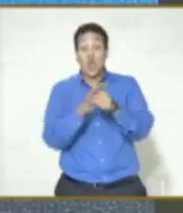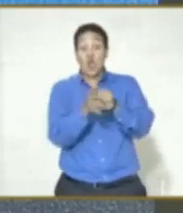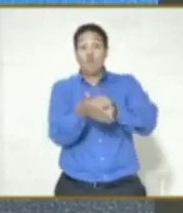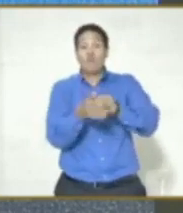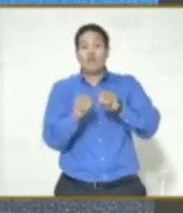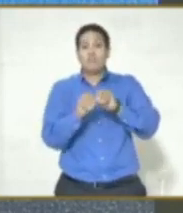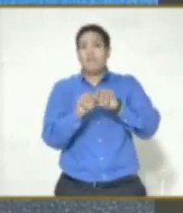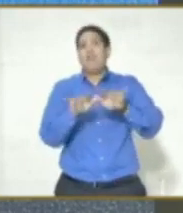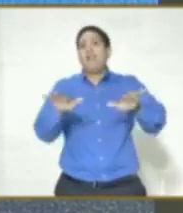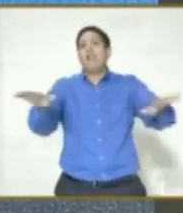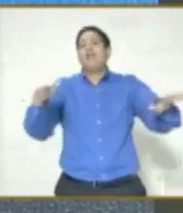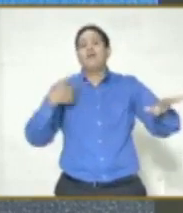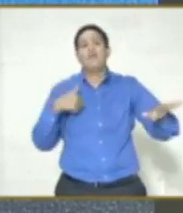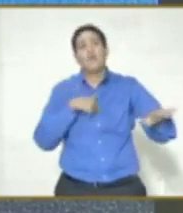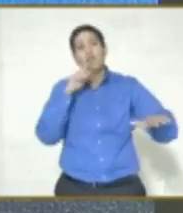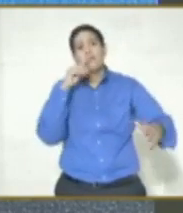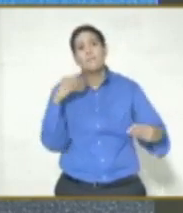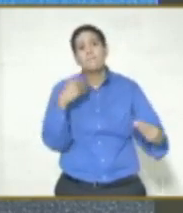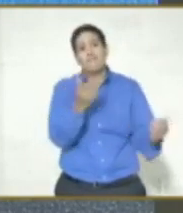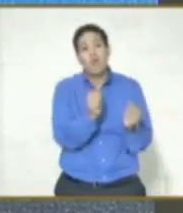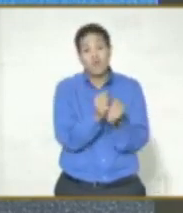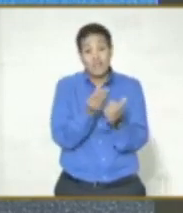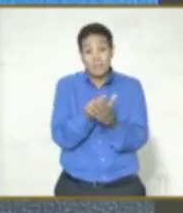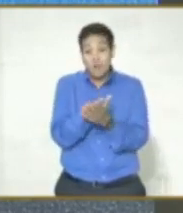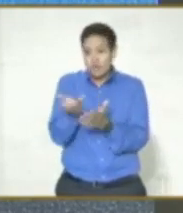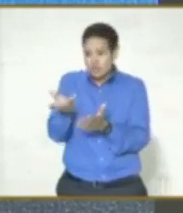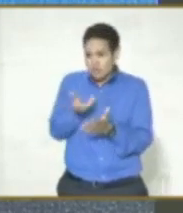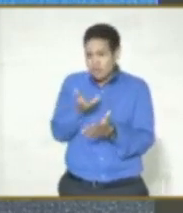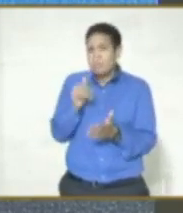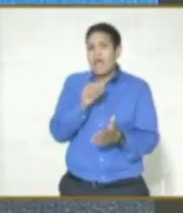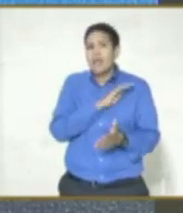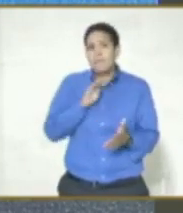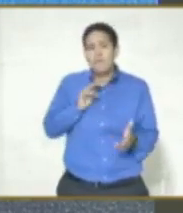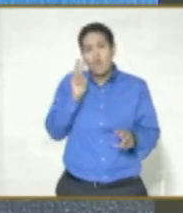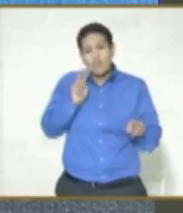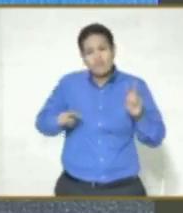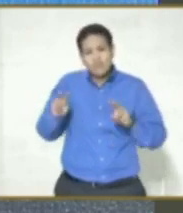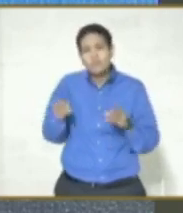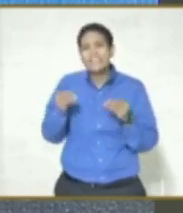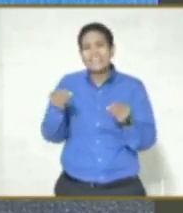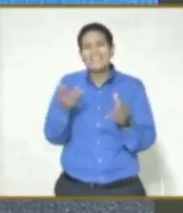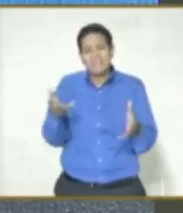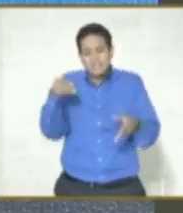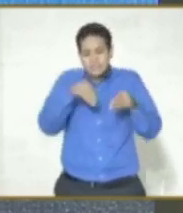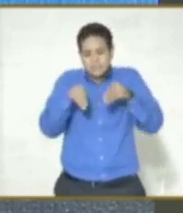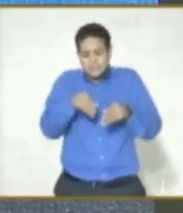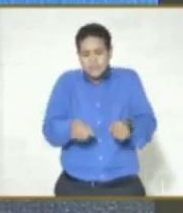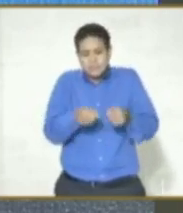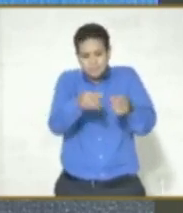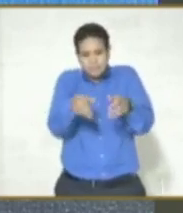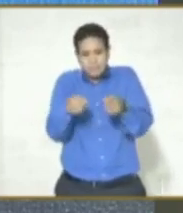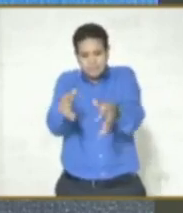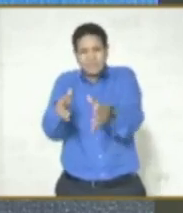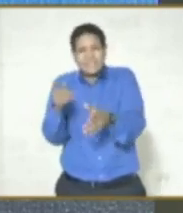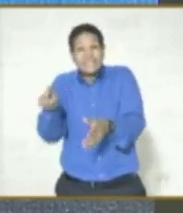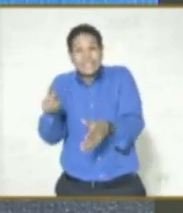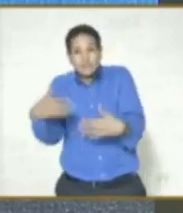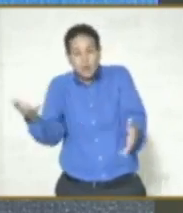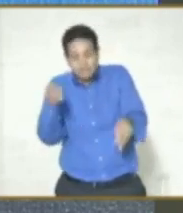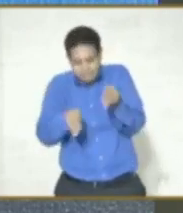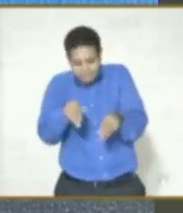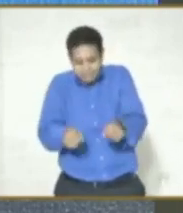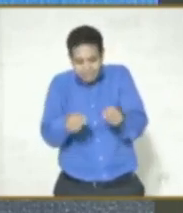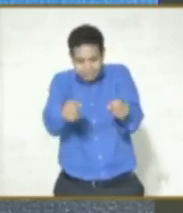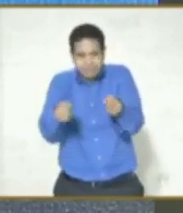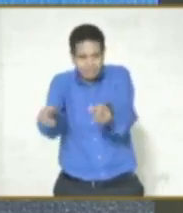outbreak, we have been provided with funds by the Board of Supervision to provide them with care packages as well. In terms of the